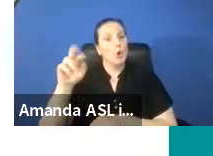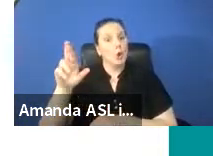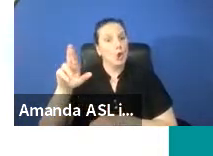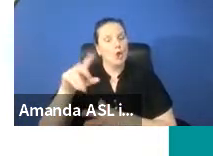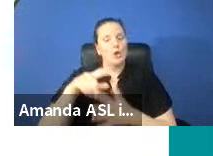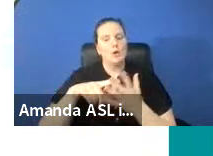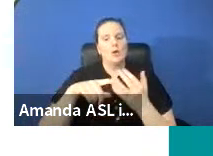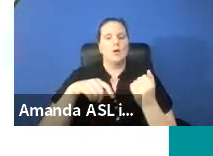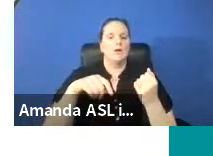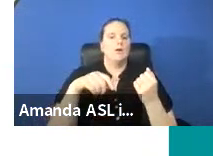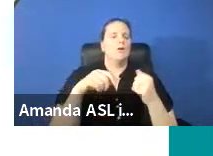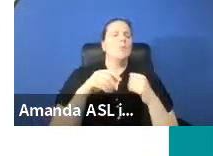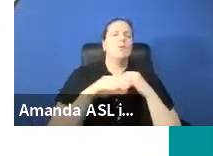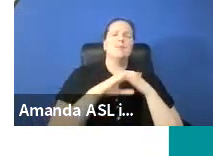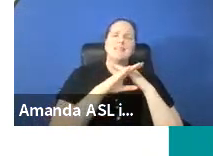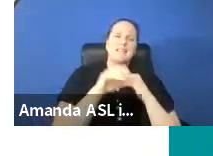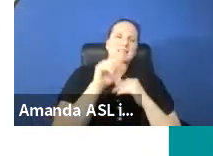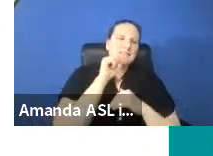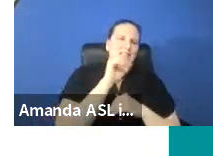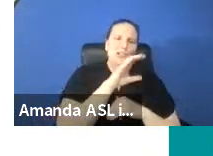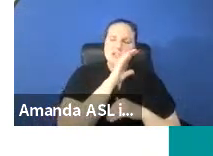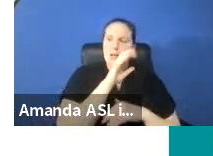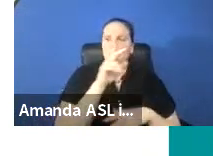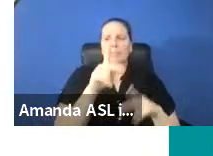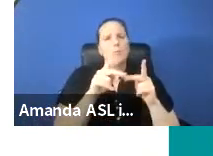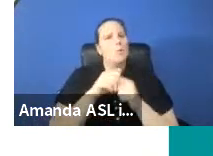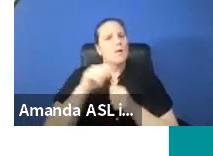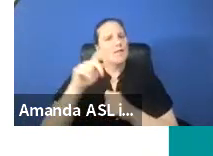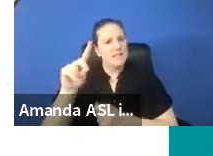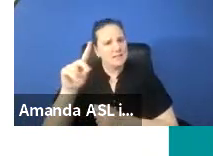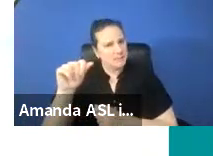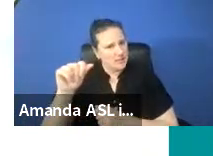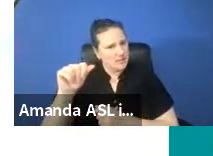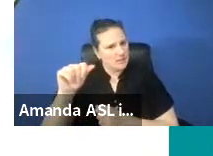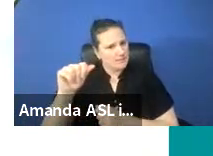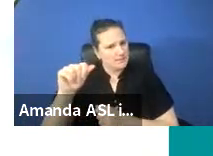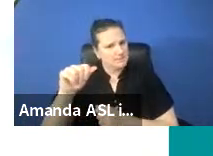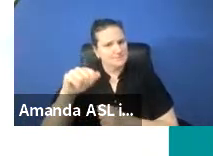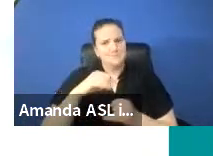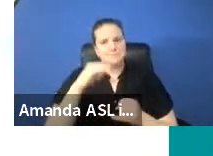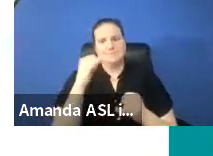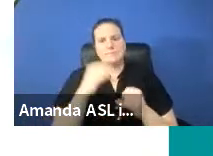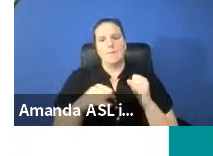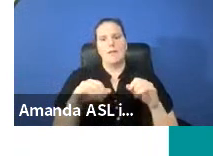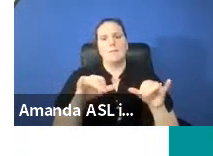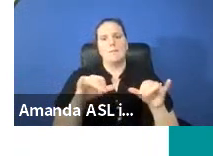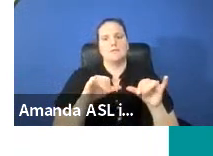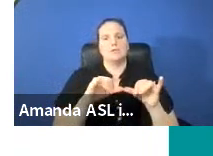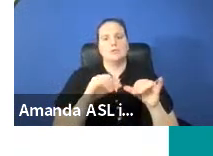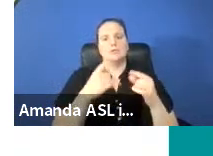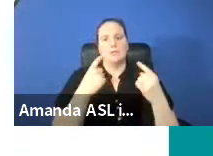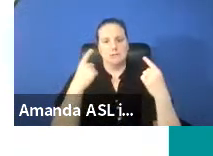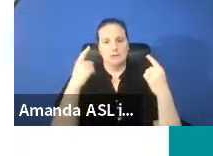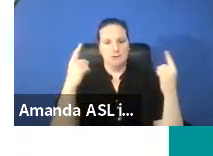people with disabilities, just as one example. And then finally, in regards to measuring